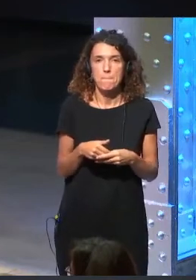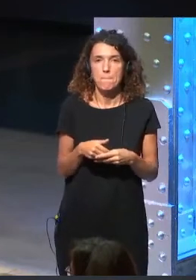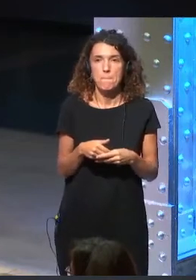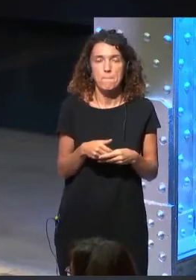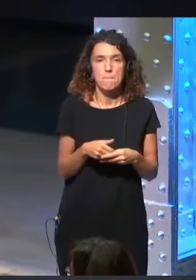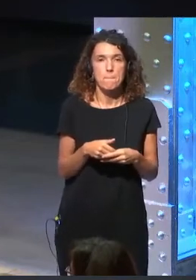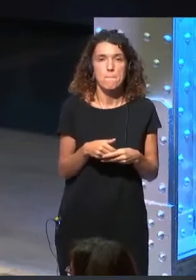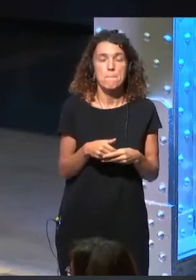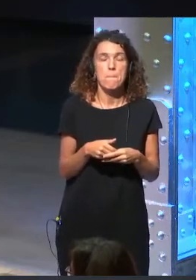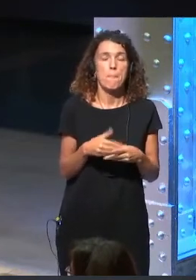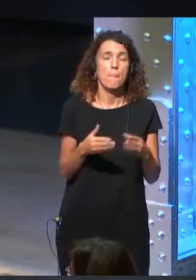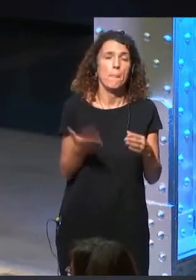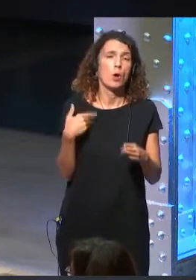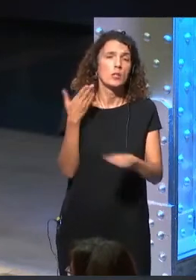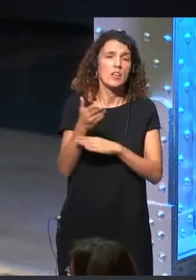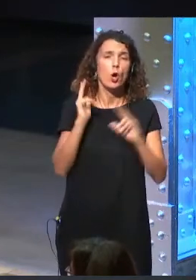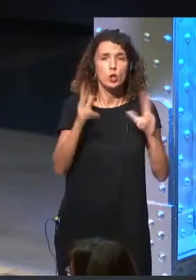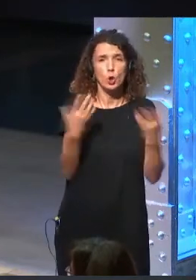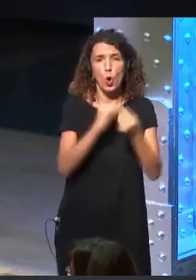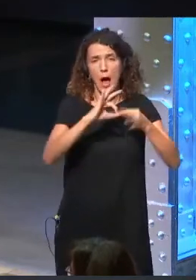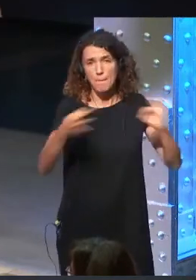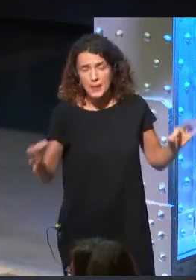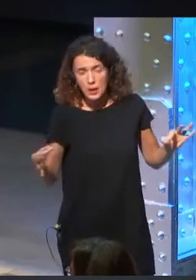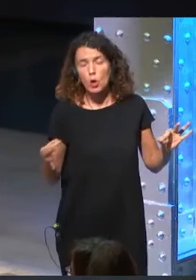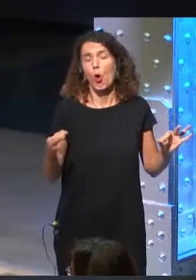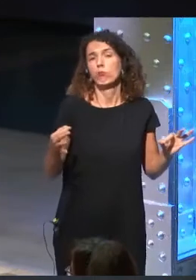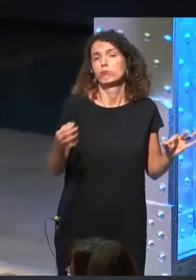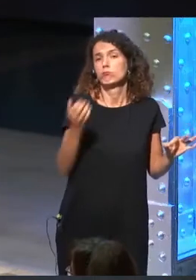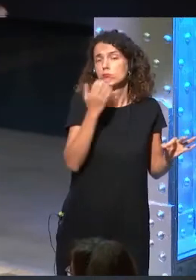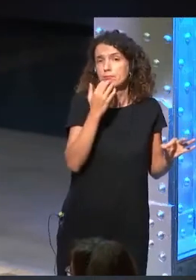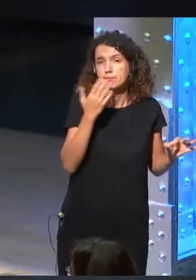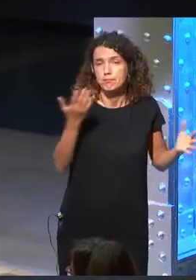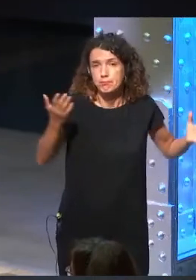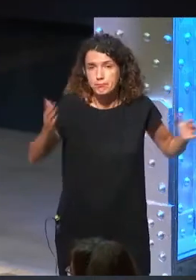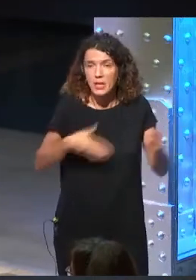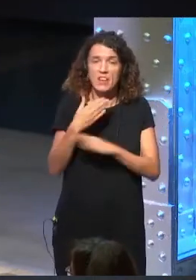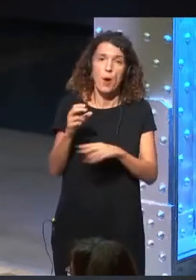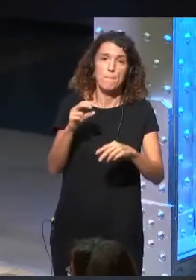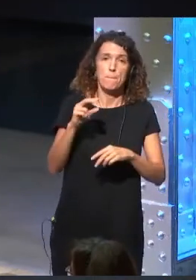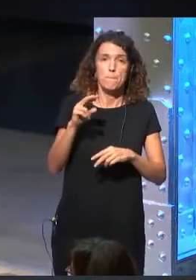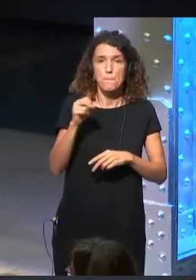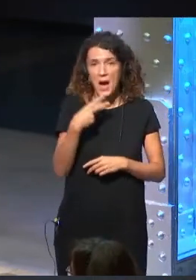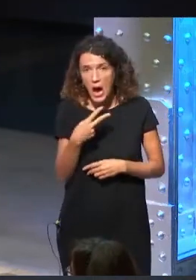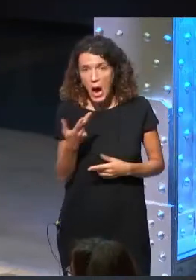my friends. You know, we used to complain that we couldn't get why couldn't we